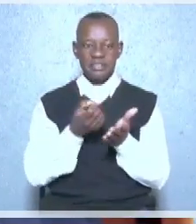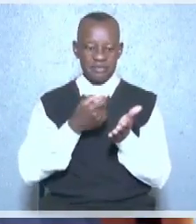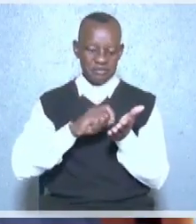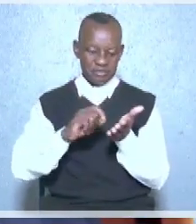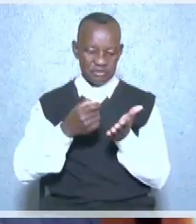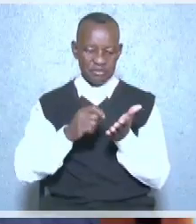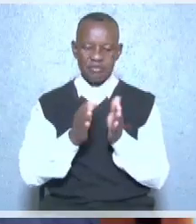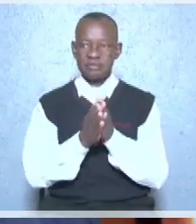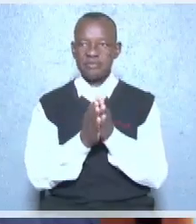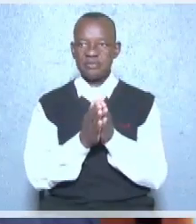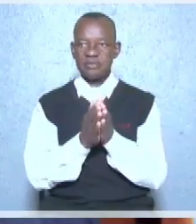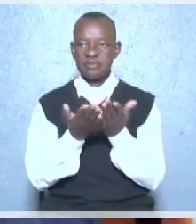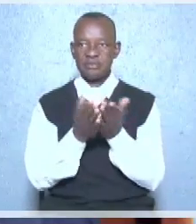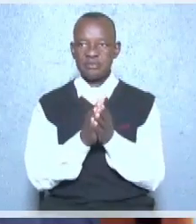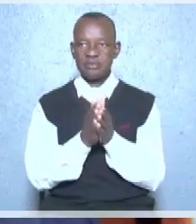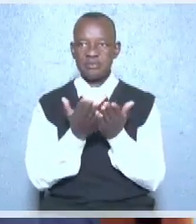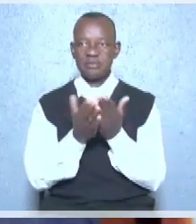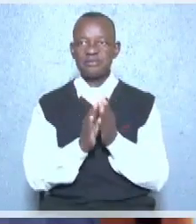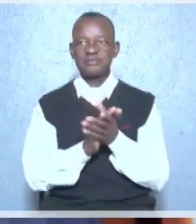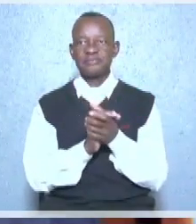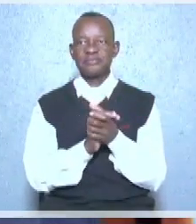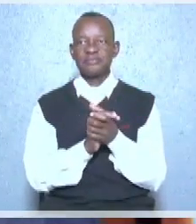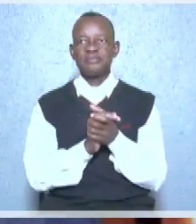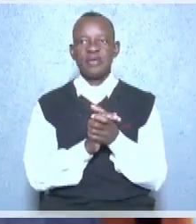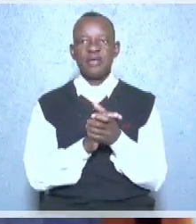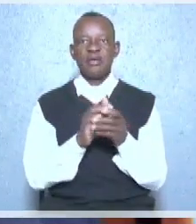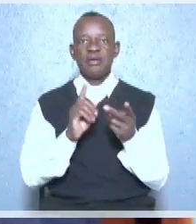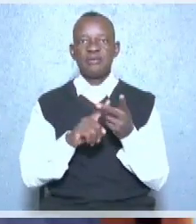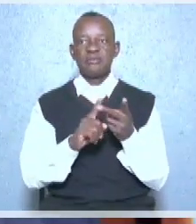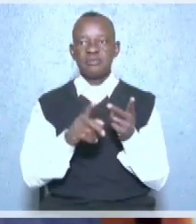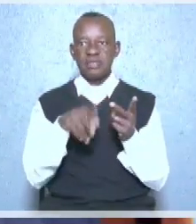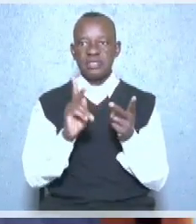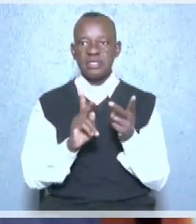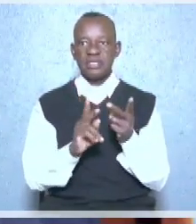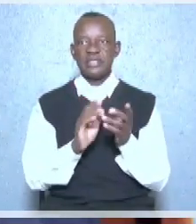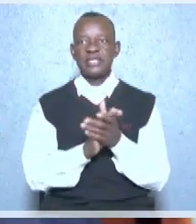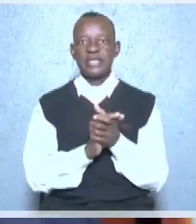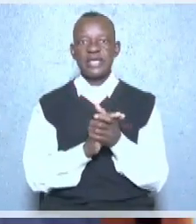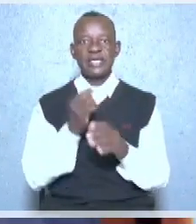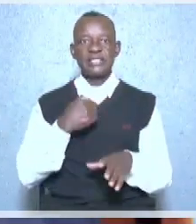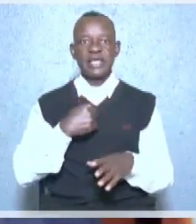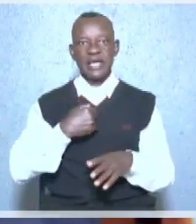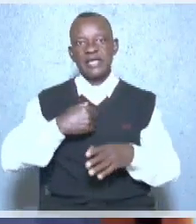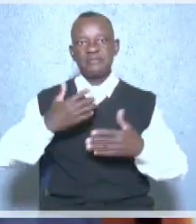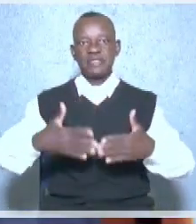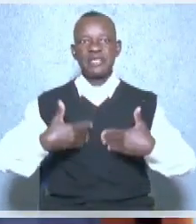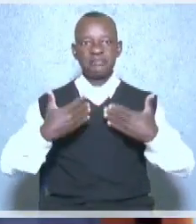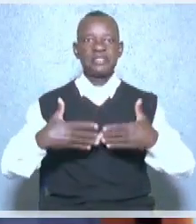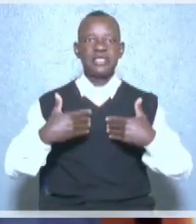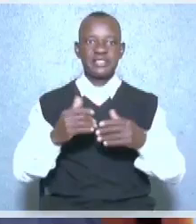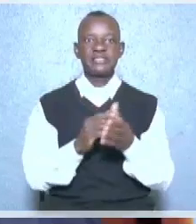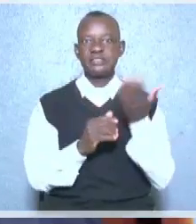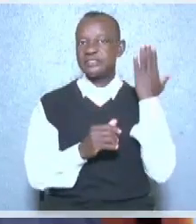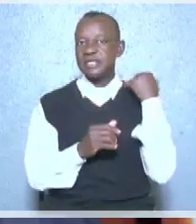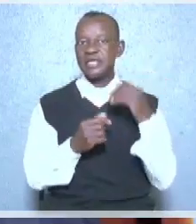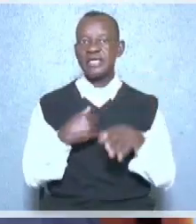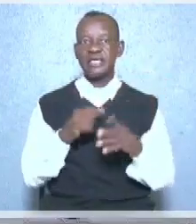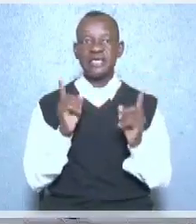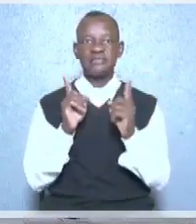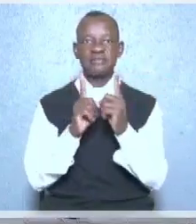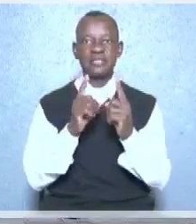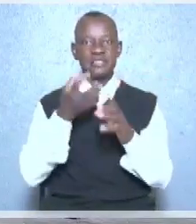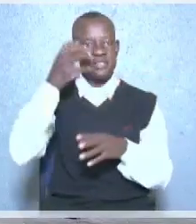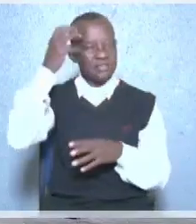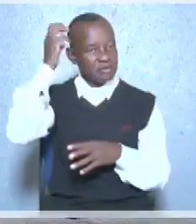the screenplay. And on top of that, I also had then to meet with him. There are some questions and some feelers